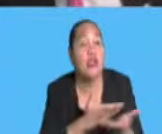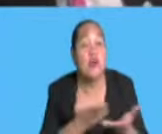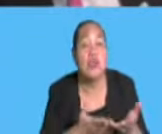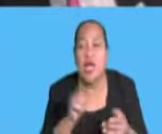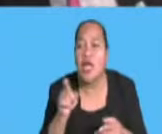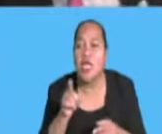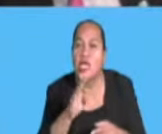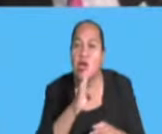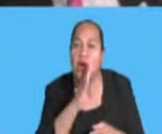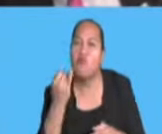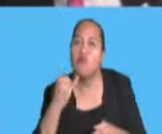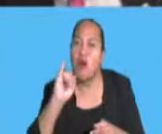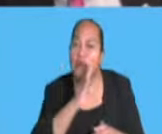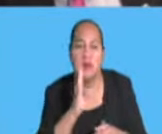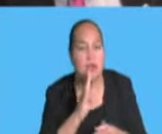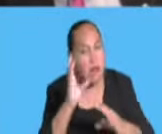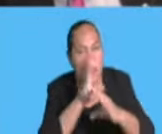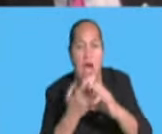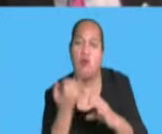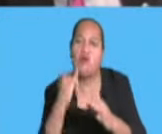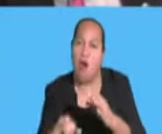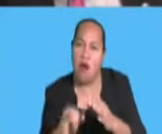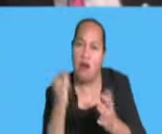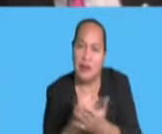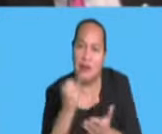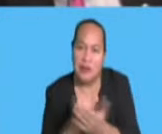misquoted by the media, and